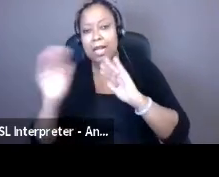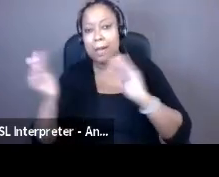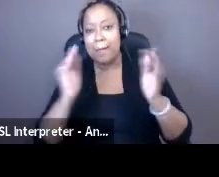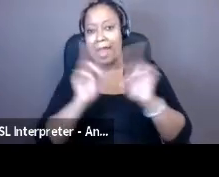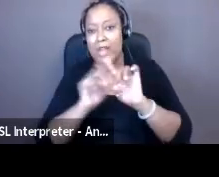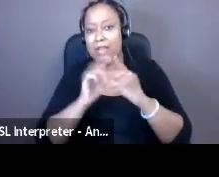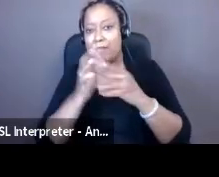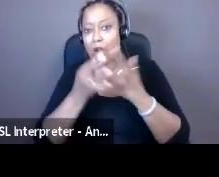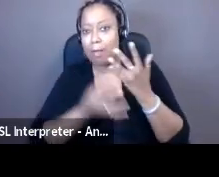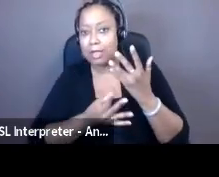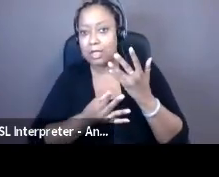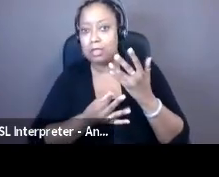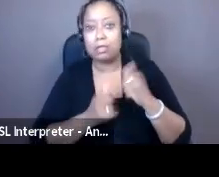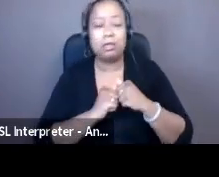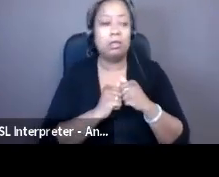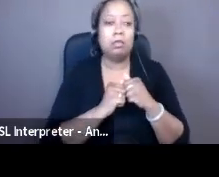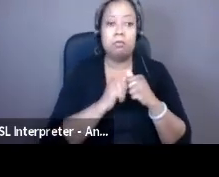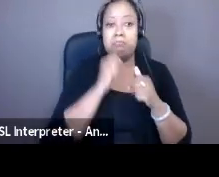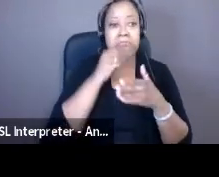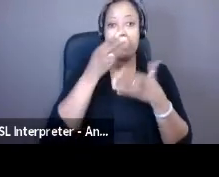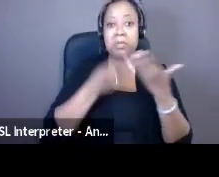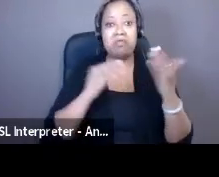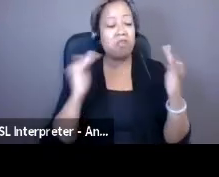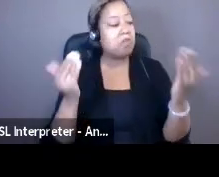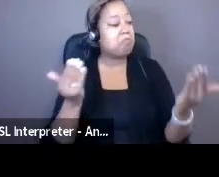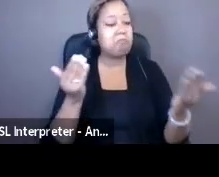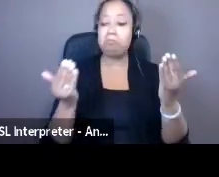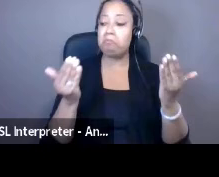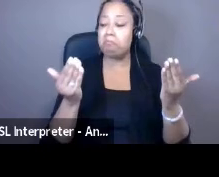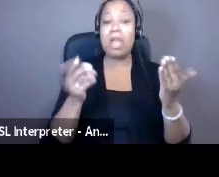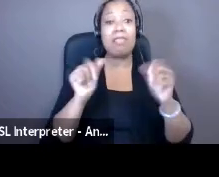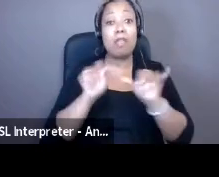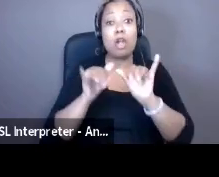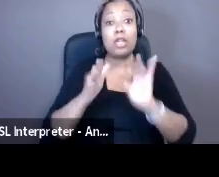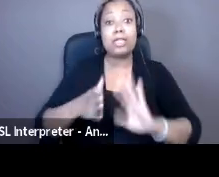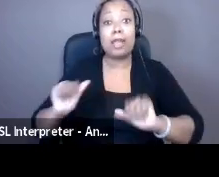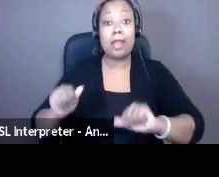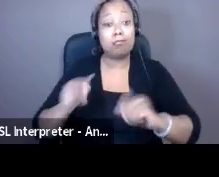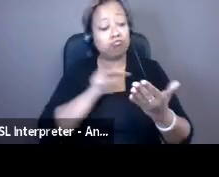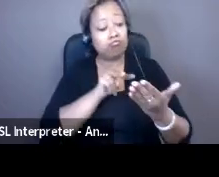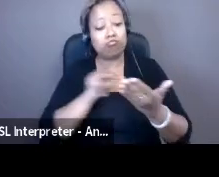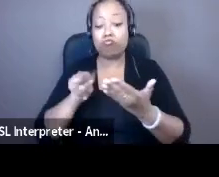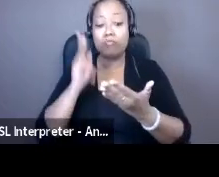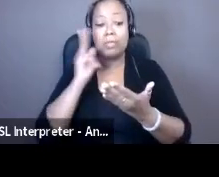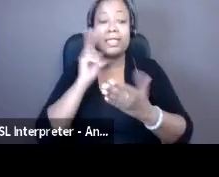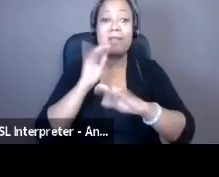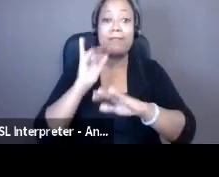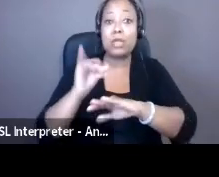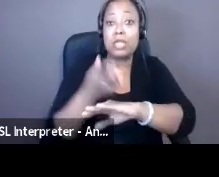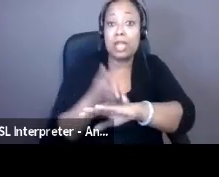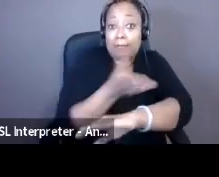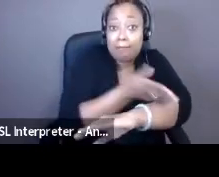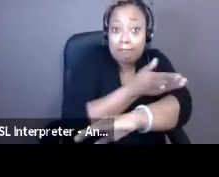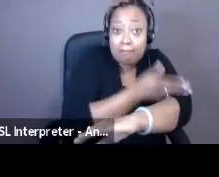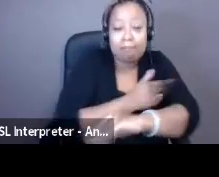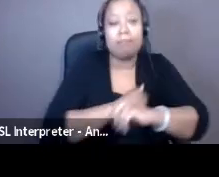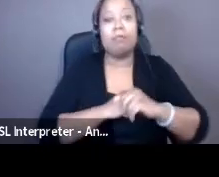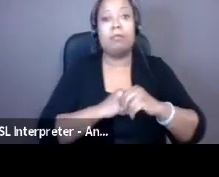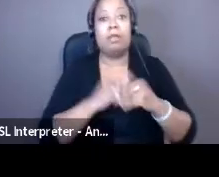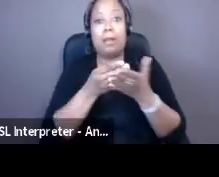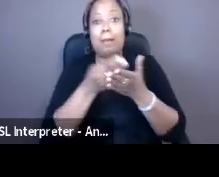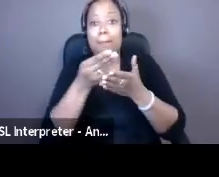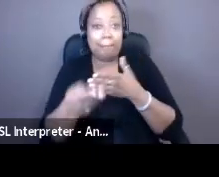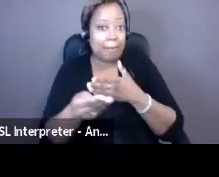paper. And you can do that with your architect to look at renovating existing space, purchasing or renovating, building a new